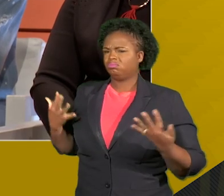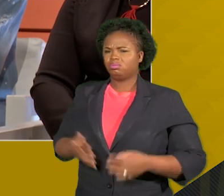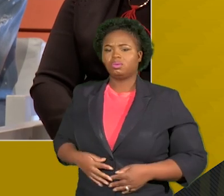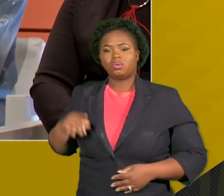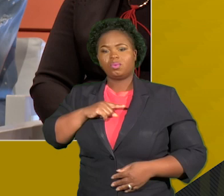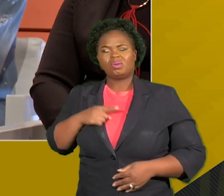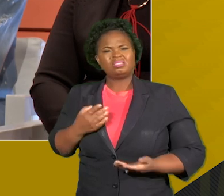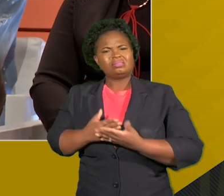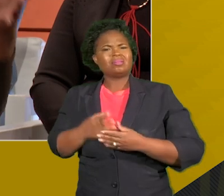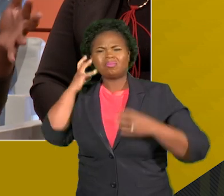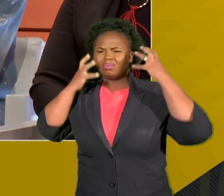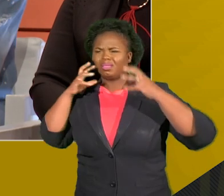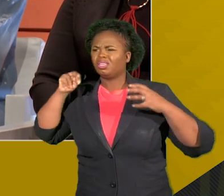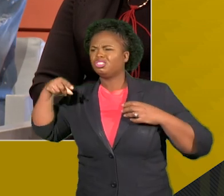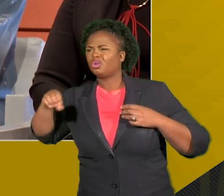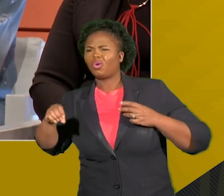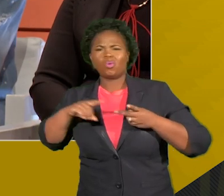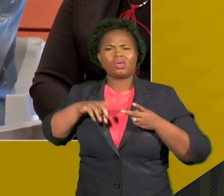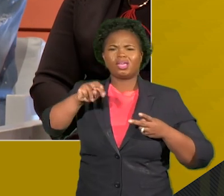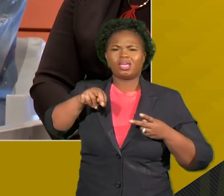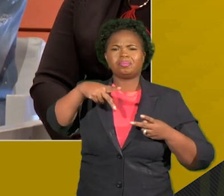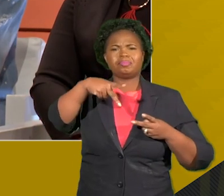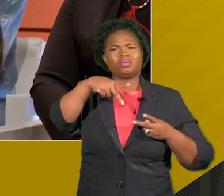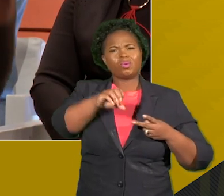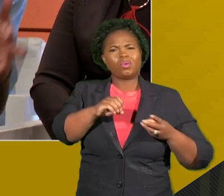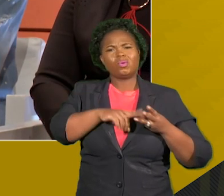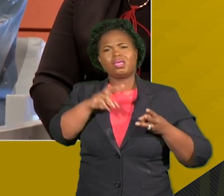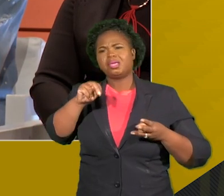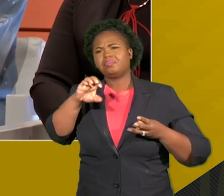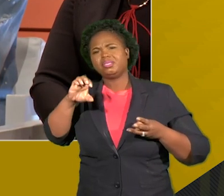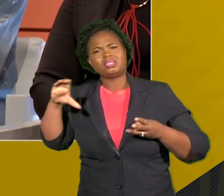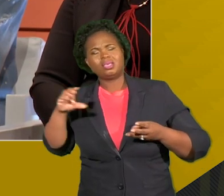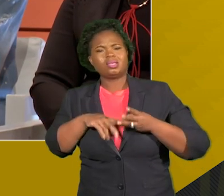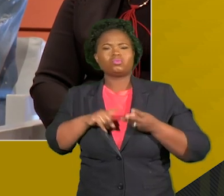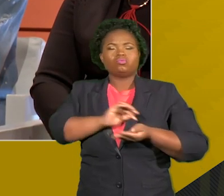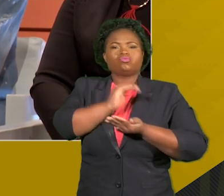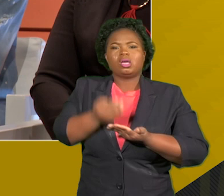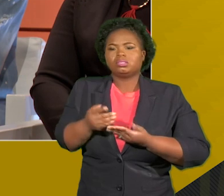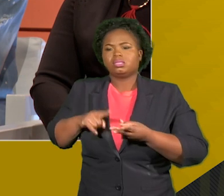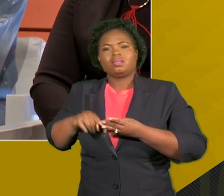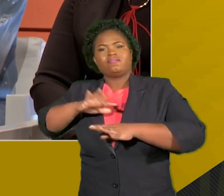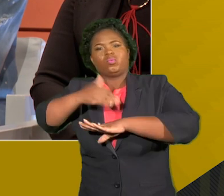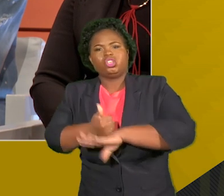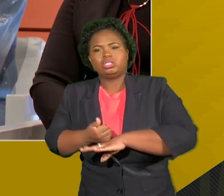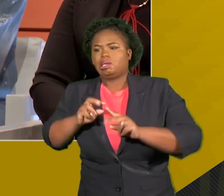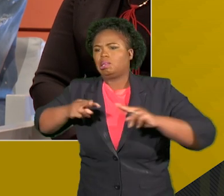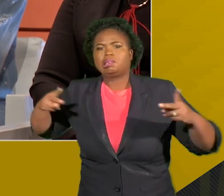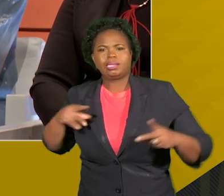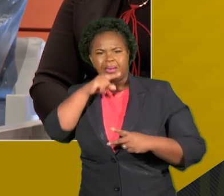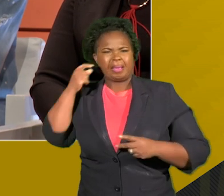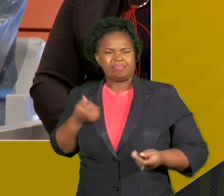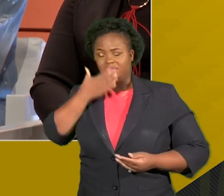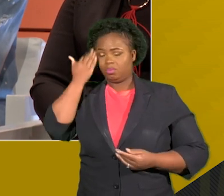Because sometimes there's a confusion about NGO, NPO, NPC, Trust, Foundation, they've all got these many names. And you never